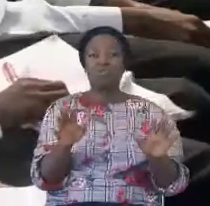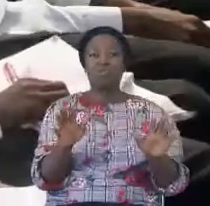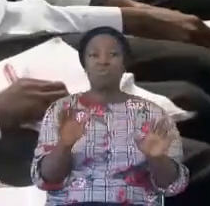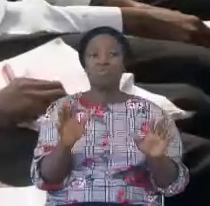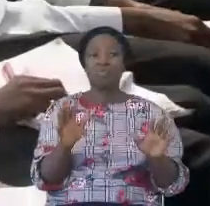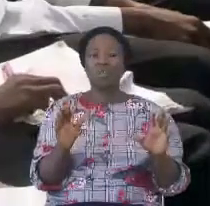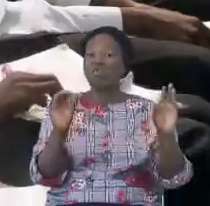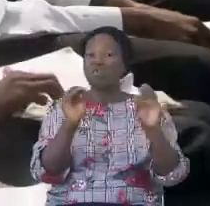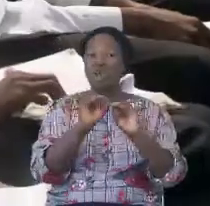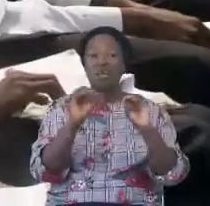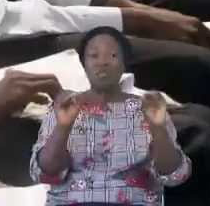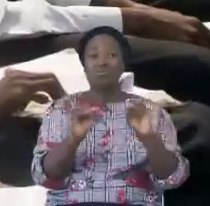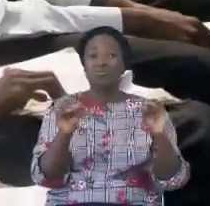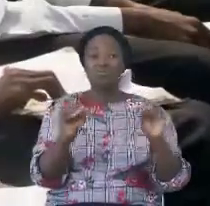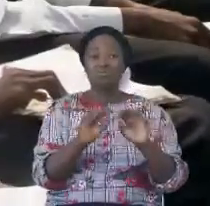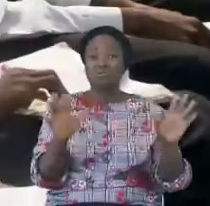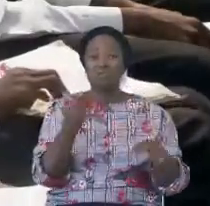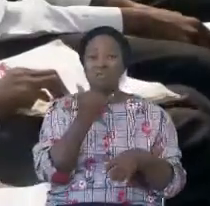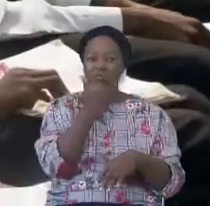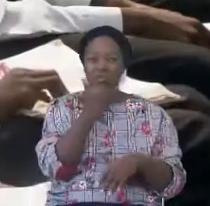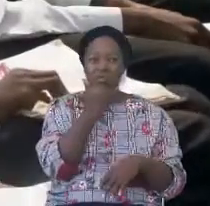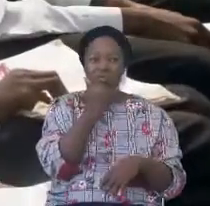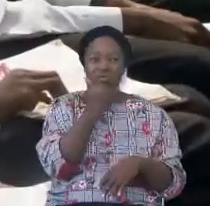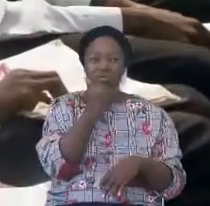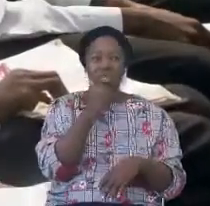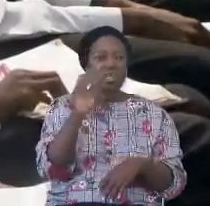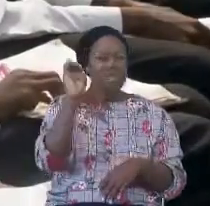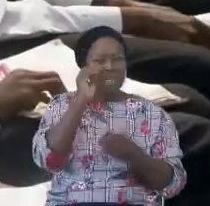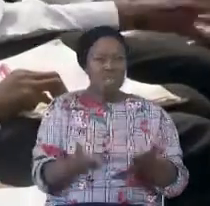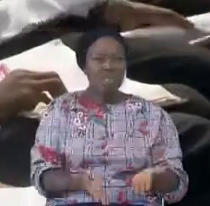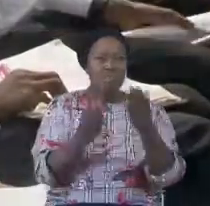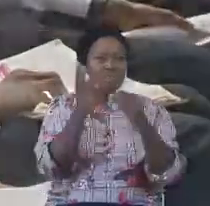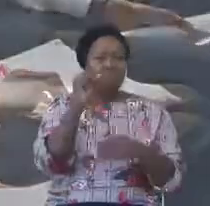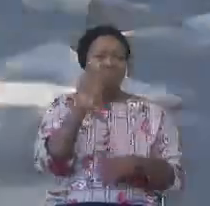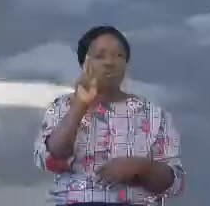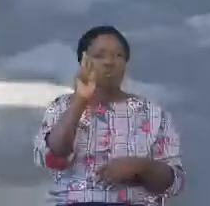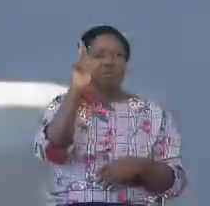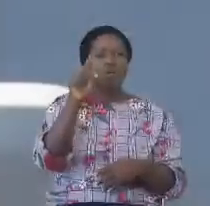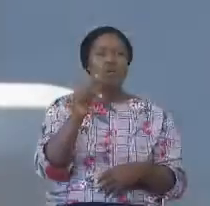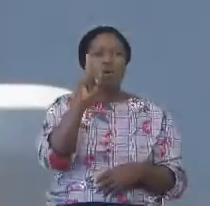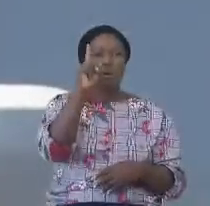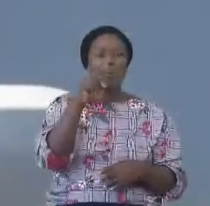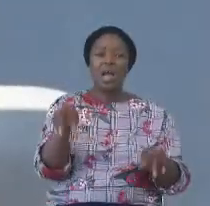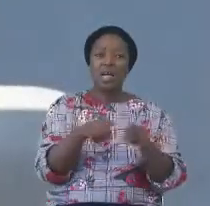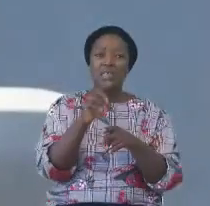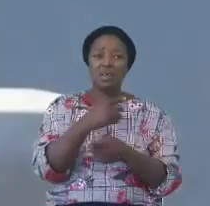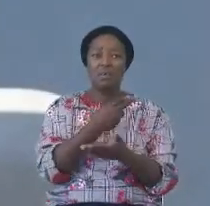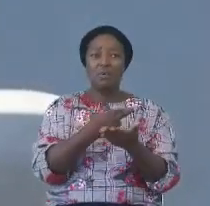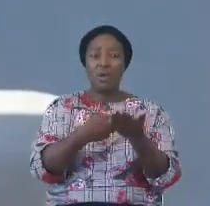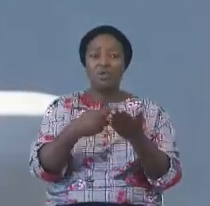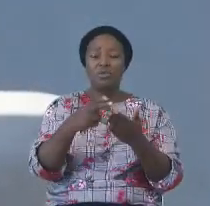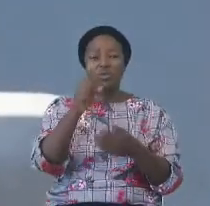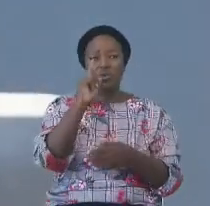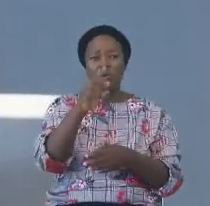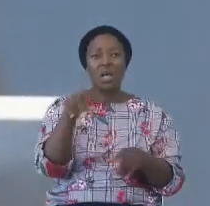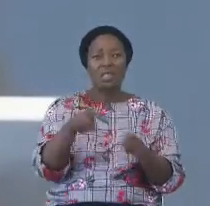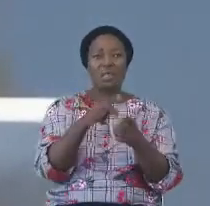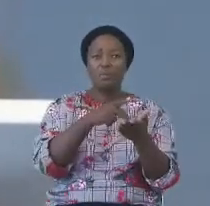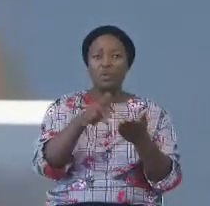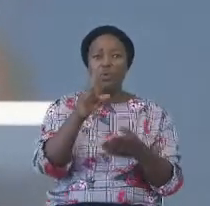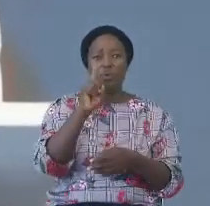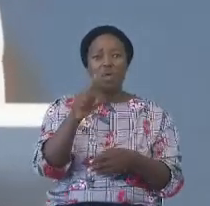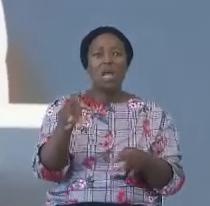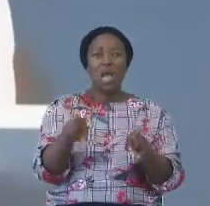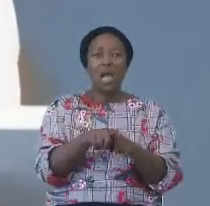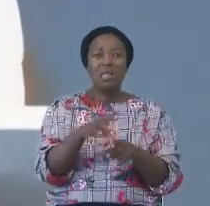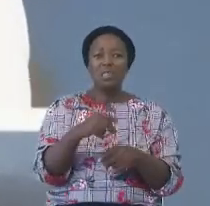has done nothing amiss, nothing wrong. He lifted him up